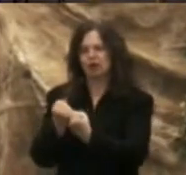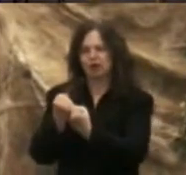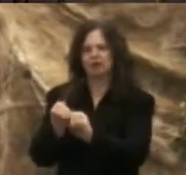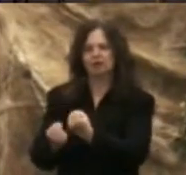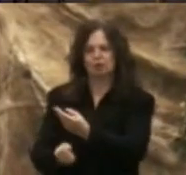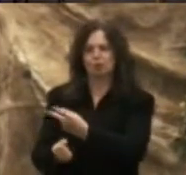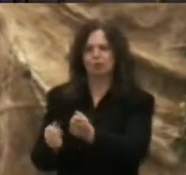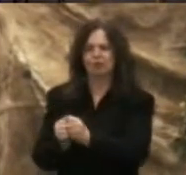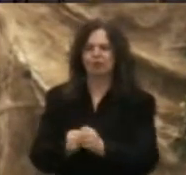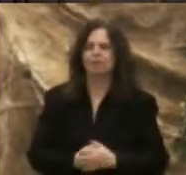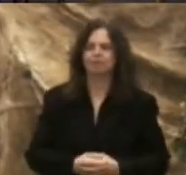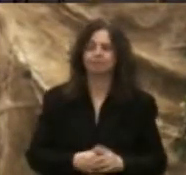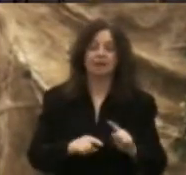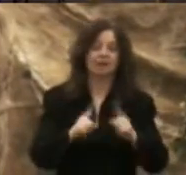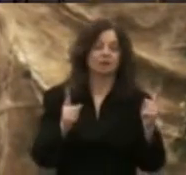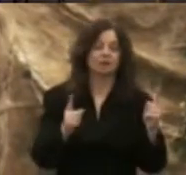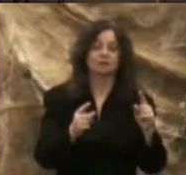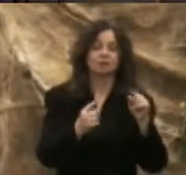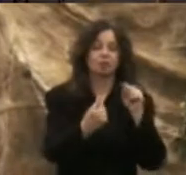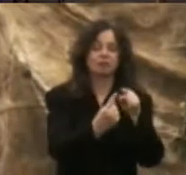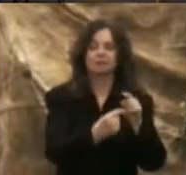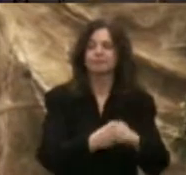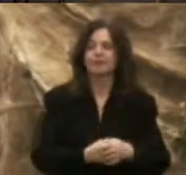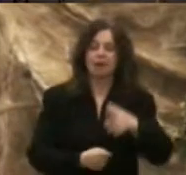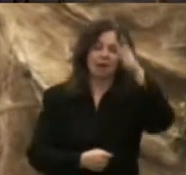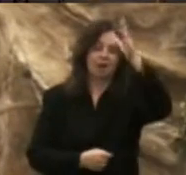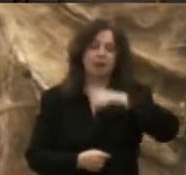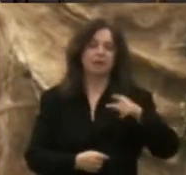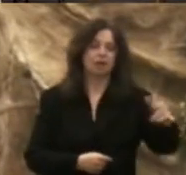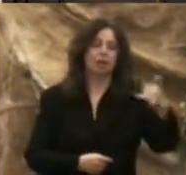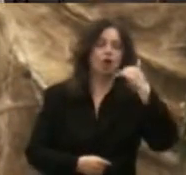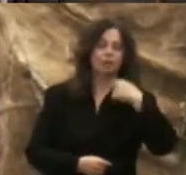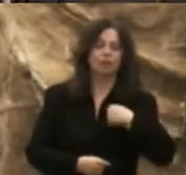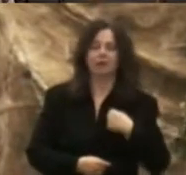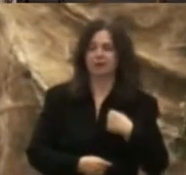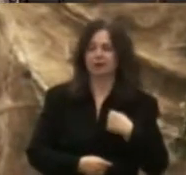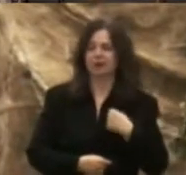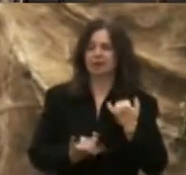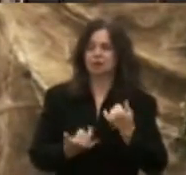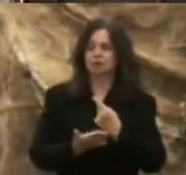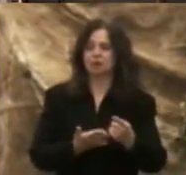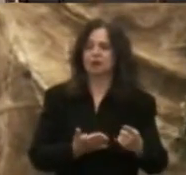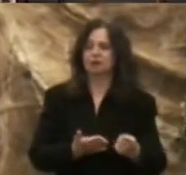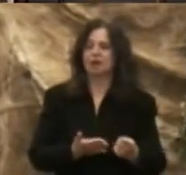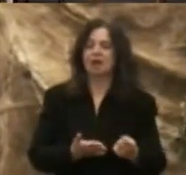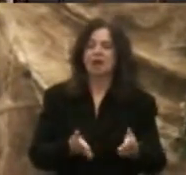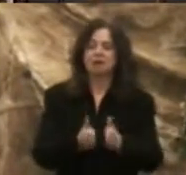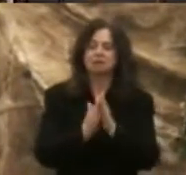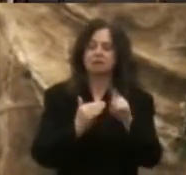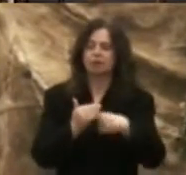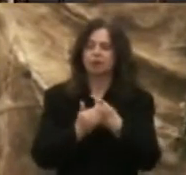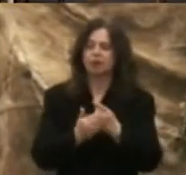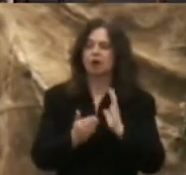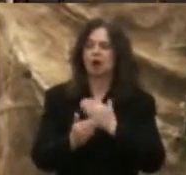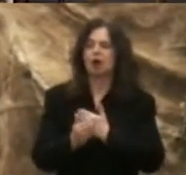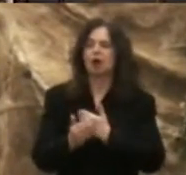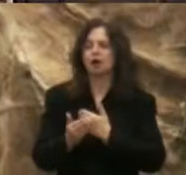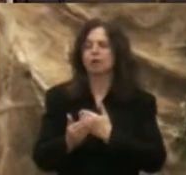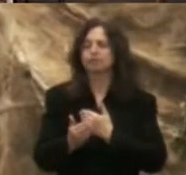A man called me this week wanting to know of our progress on the Bihar, India